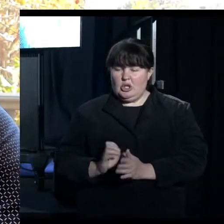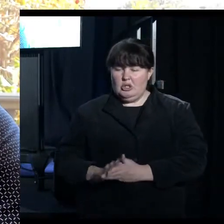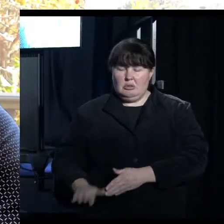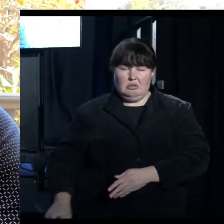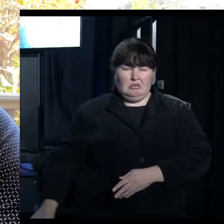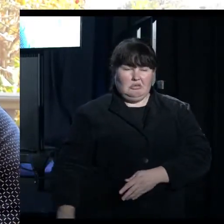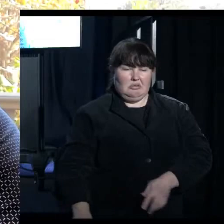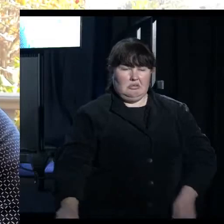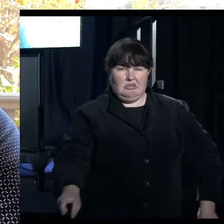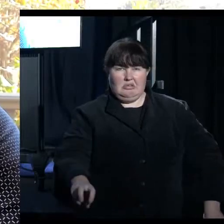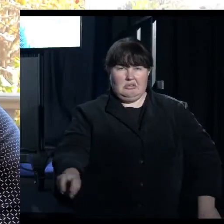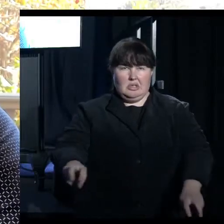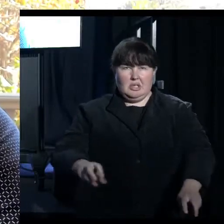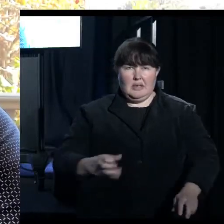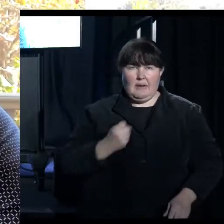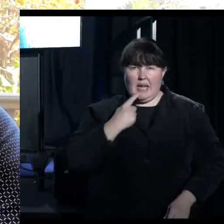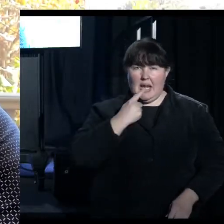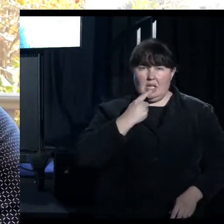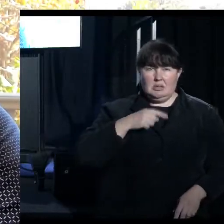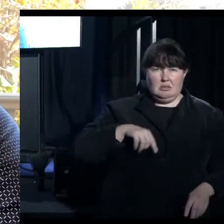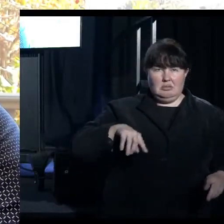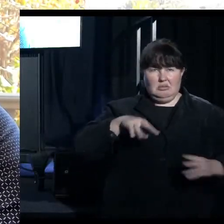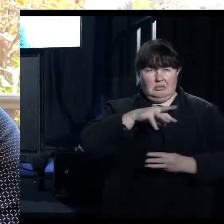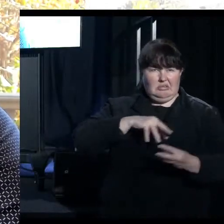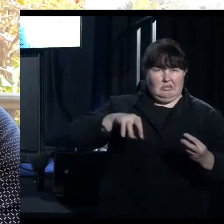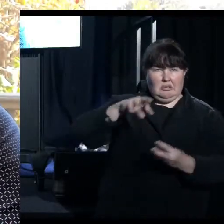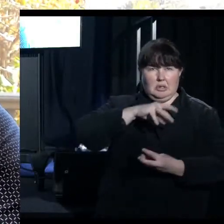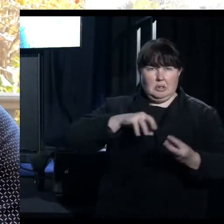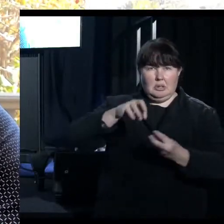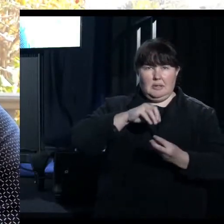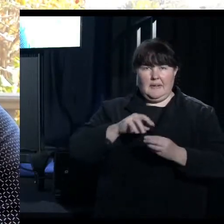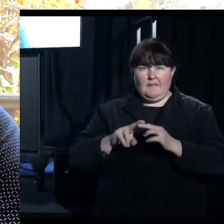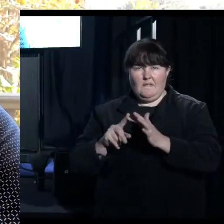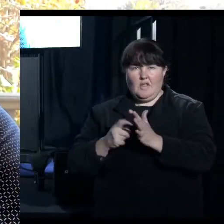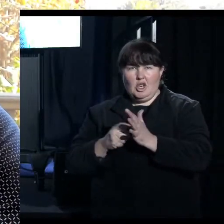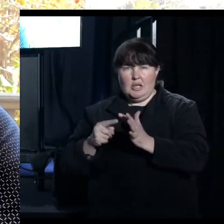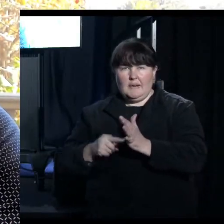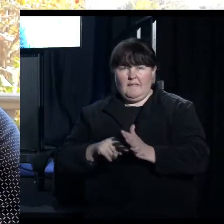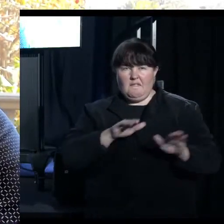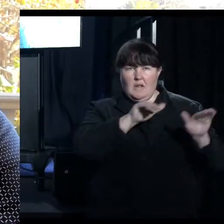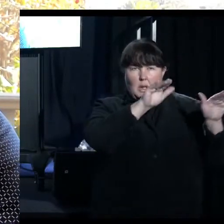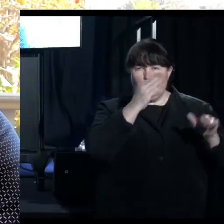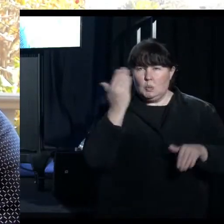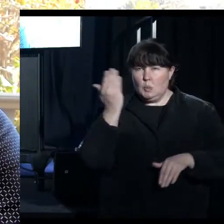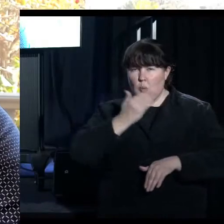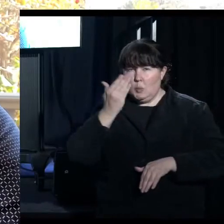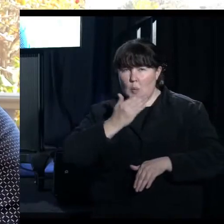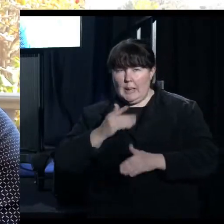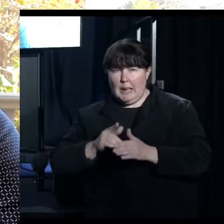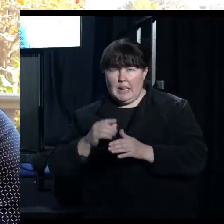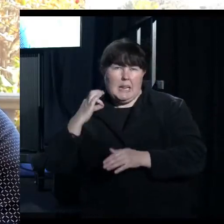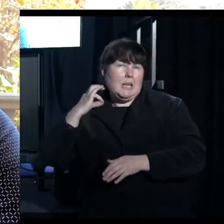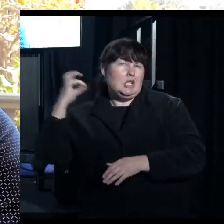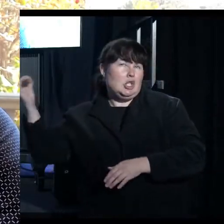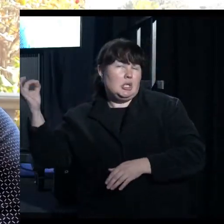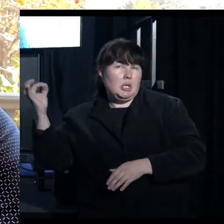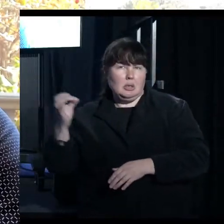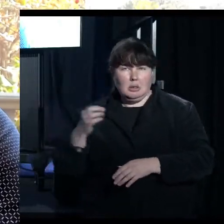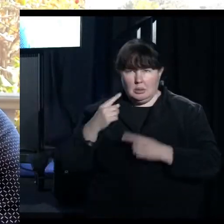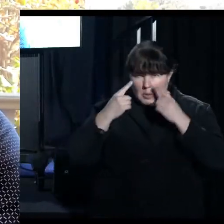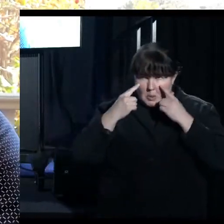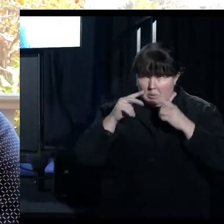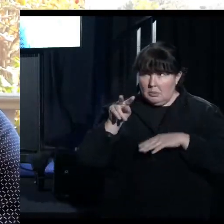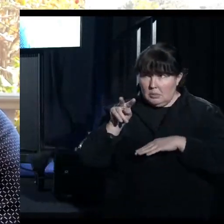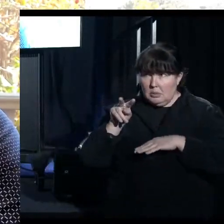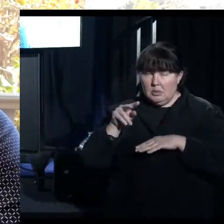a lag of appointments, a spell of steel darts, a strapping of skulls. An insertion of drips, a gaze of mirrors,